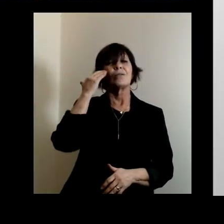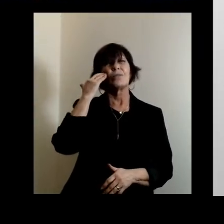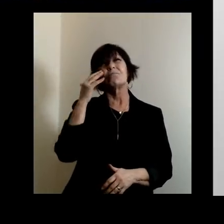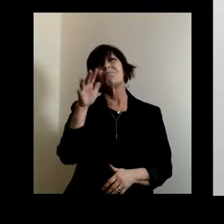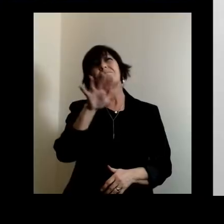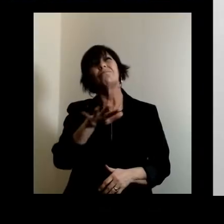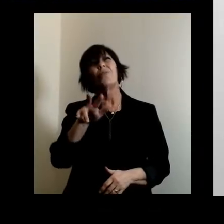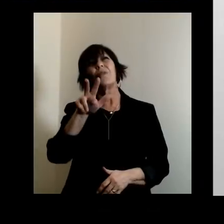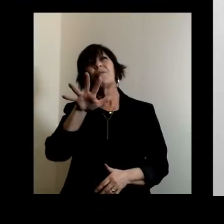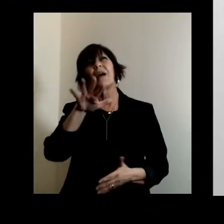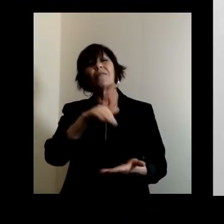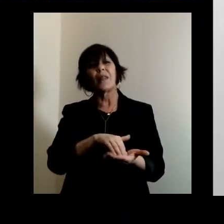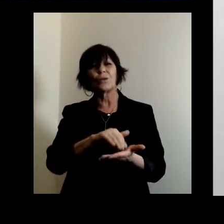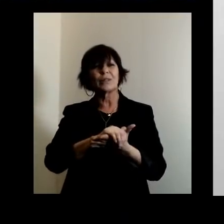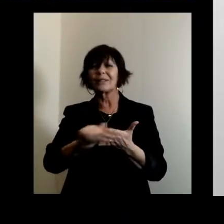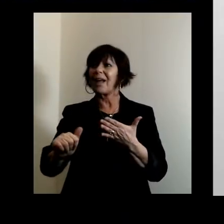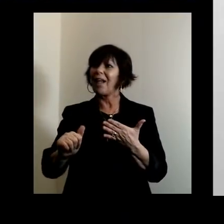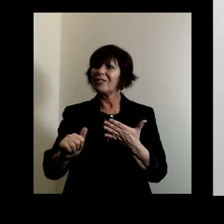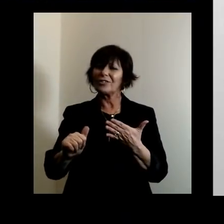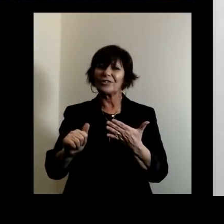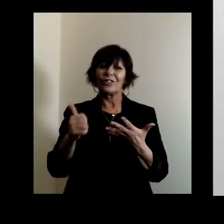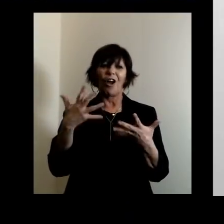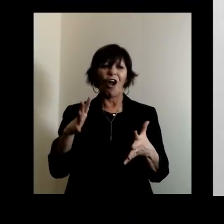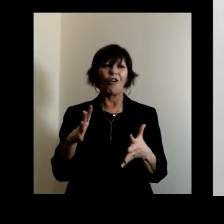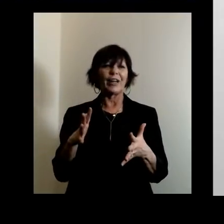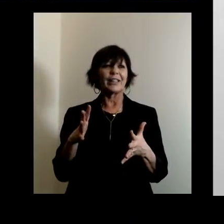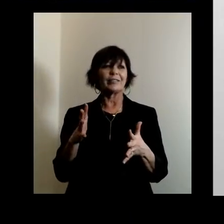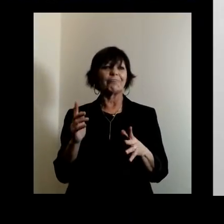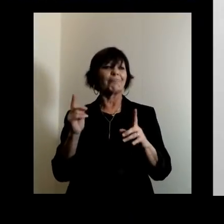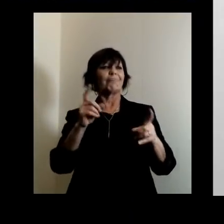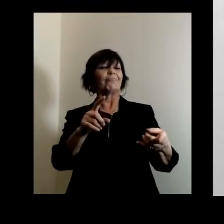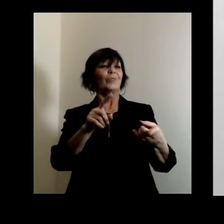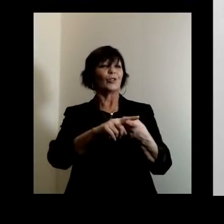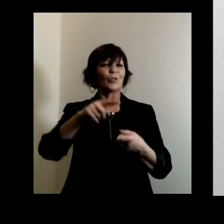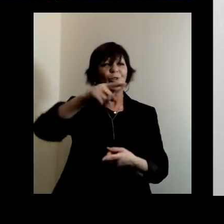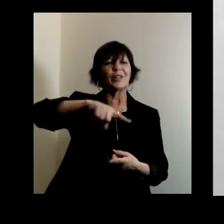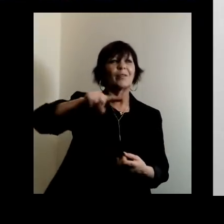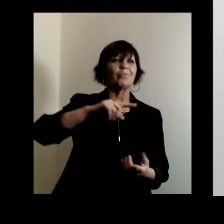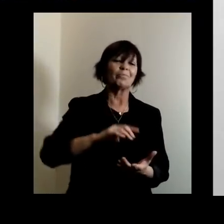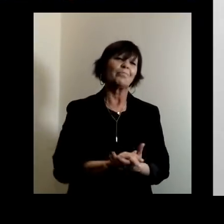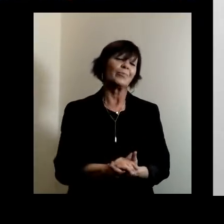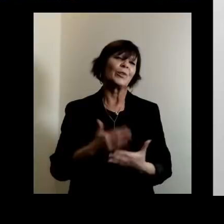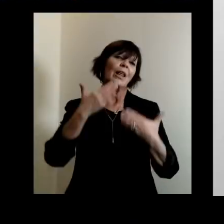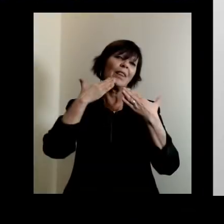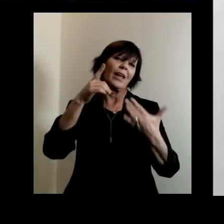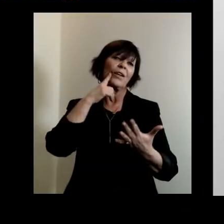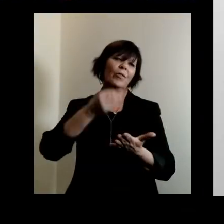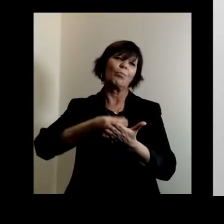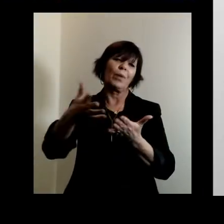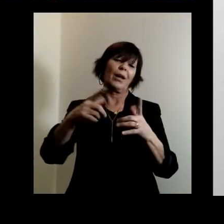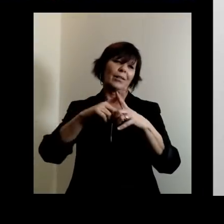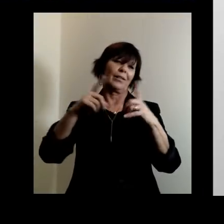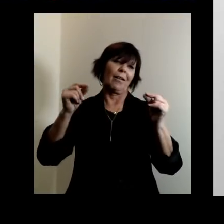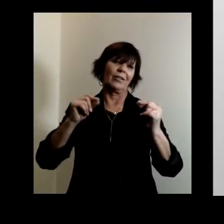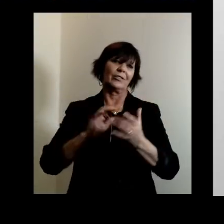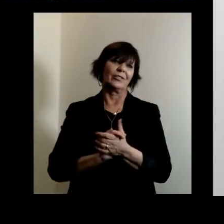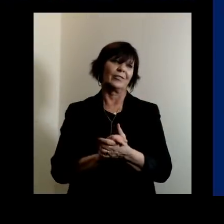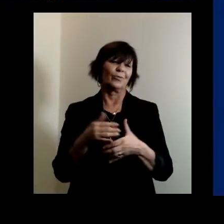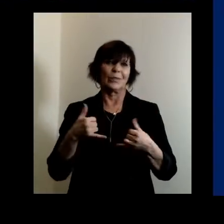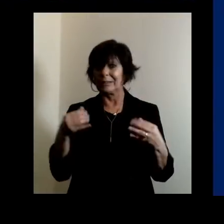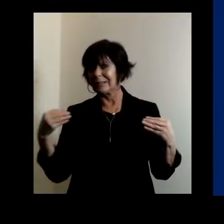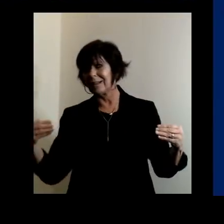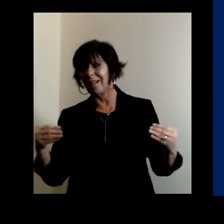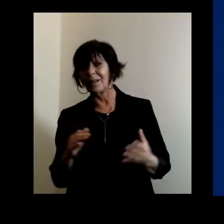was $35,000 or so has already been turned into the retailers for purchases. So thank you for buying the gift cards, and we're still selling